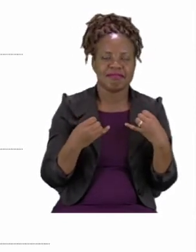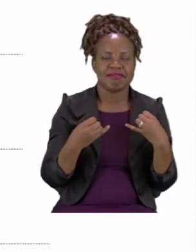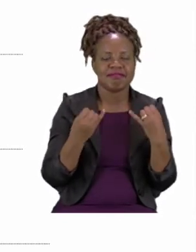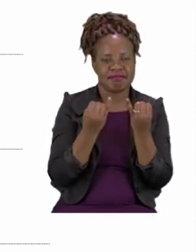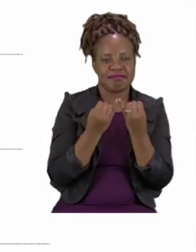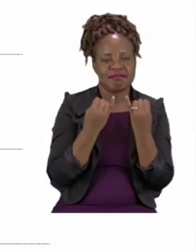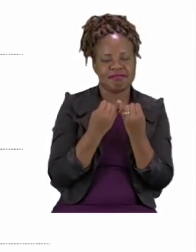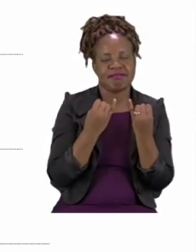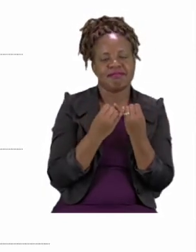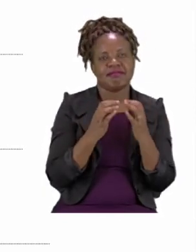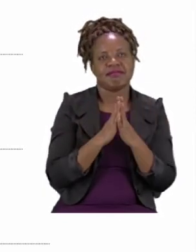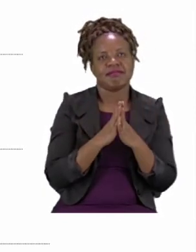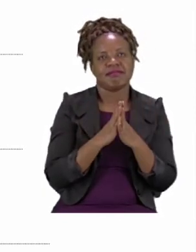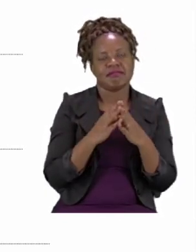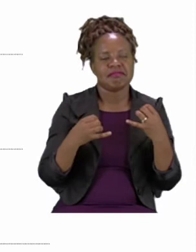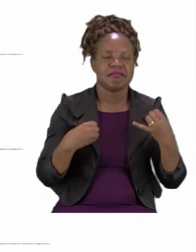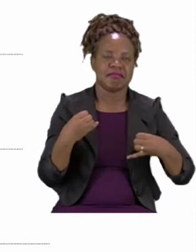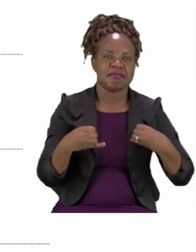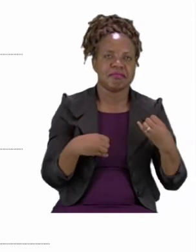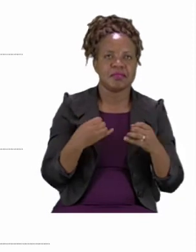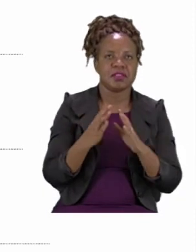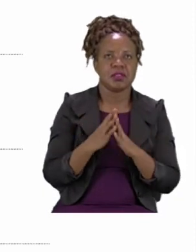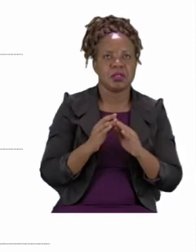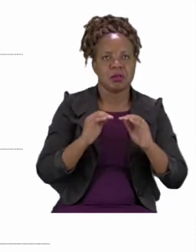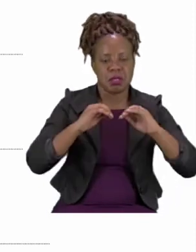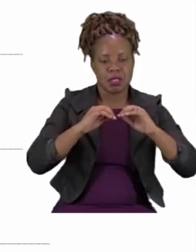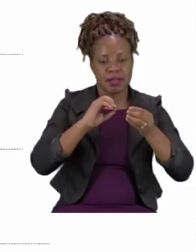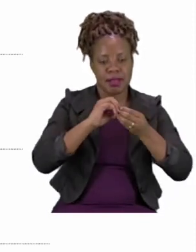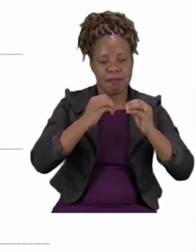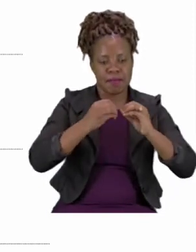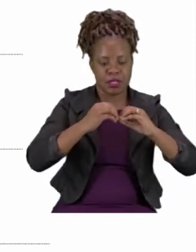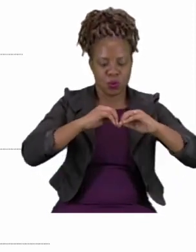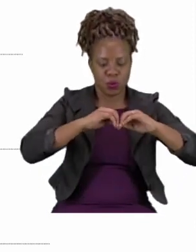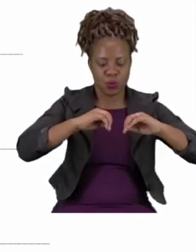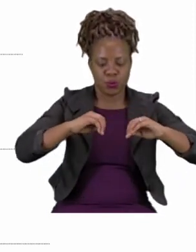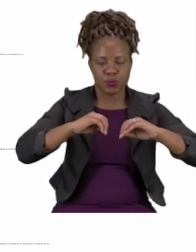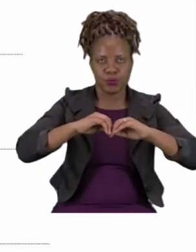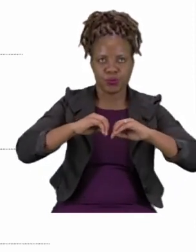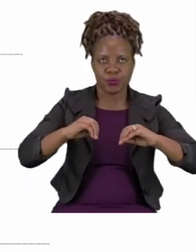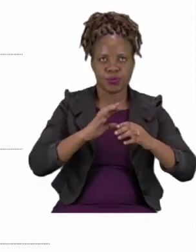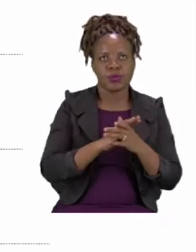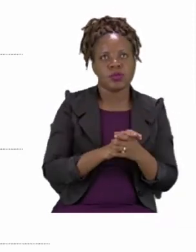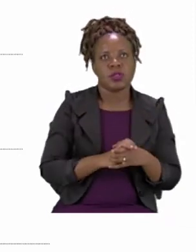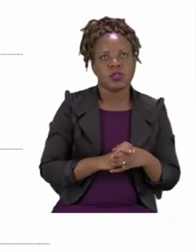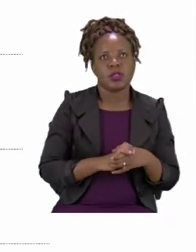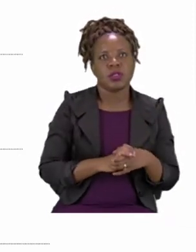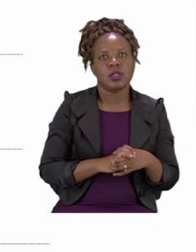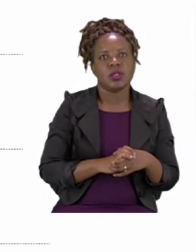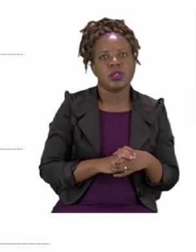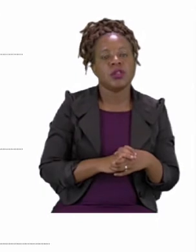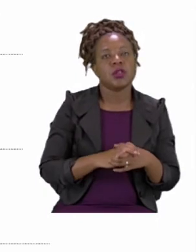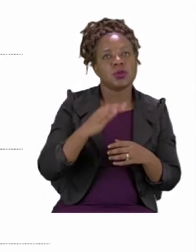numbers. So, in order for us to decompose, we need to know what a ten looks like and